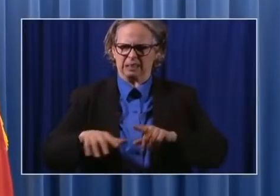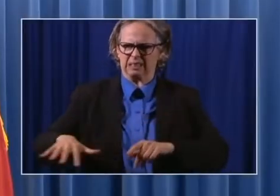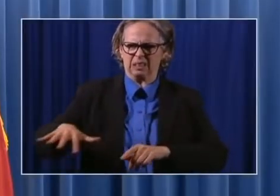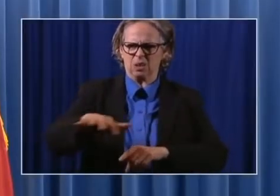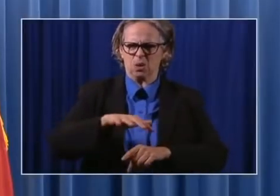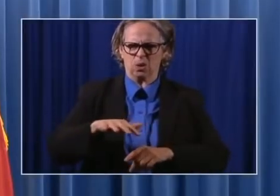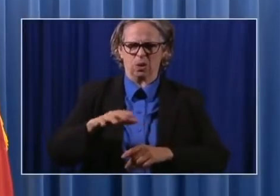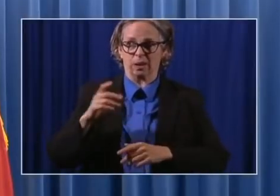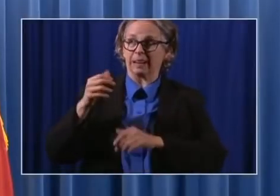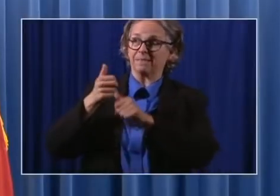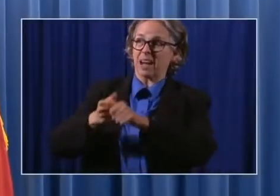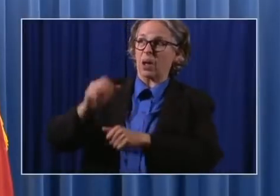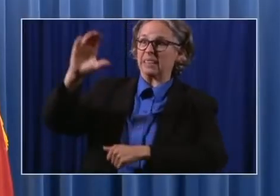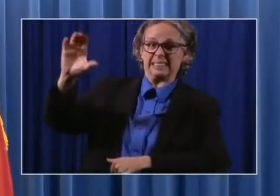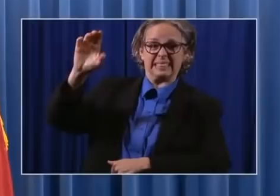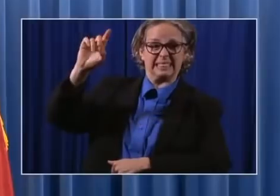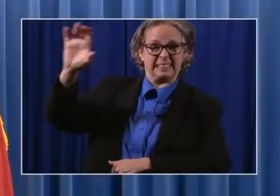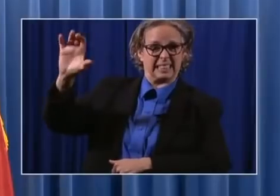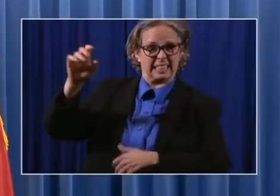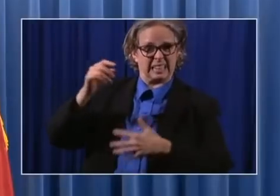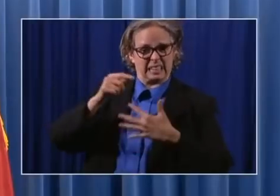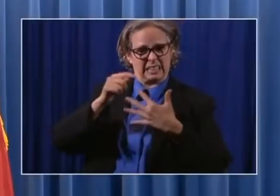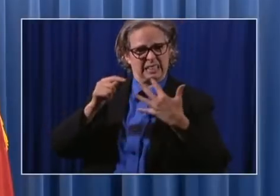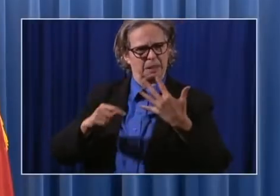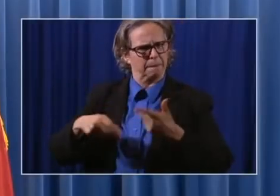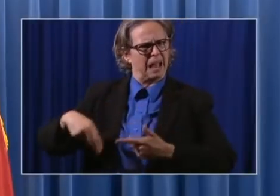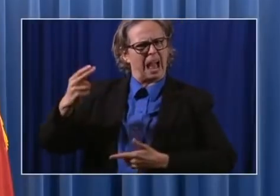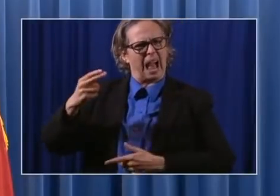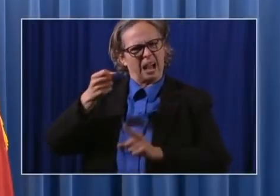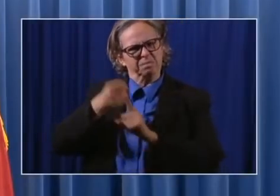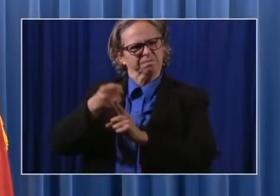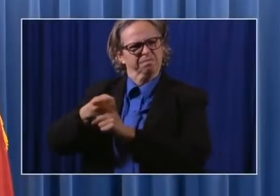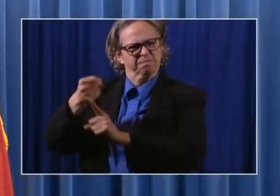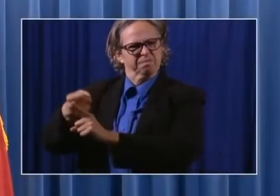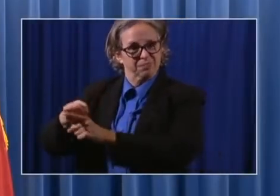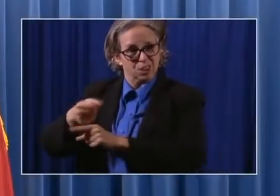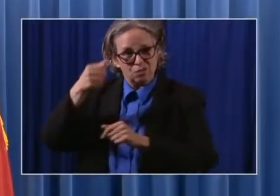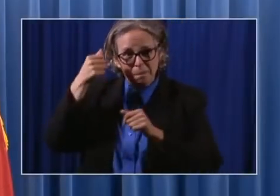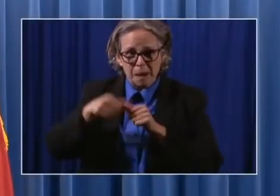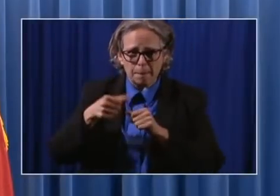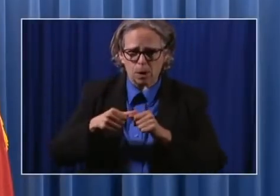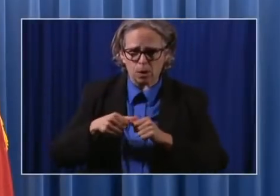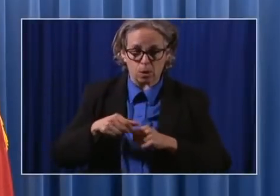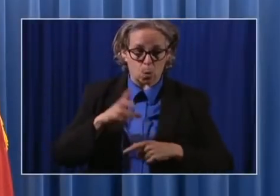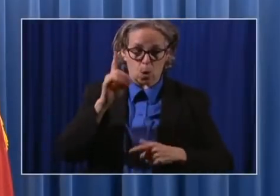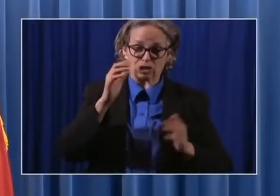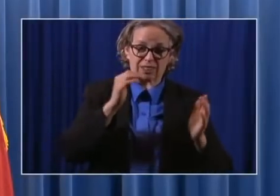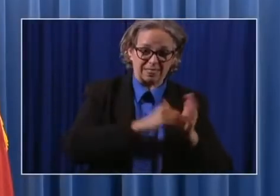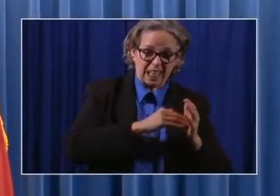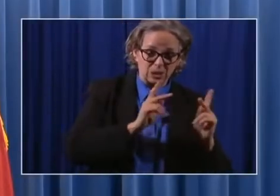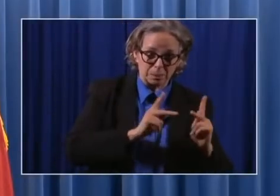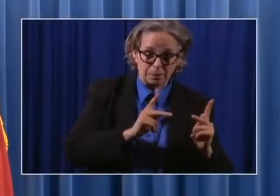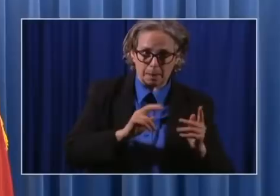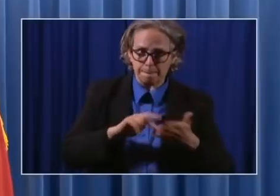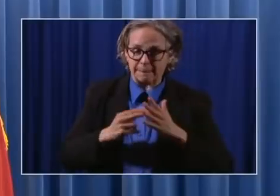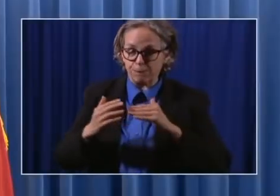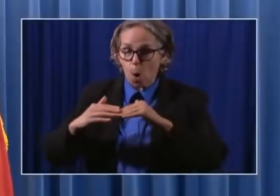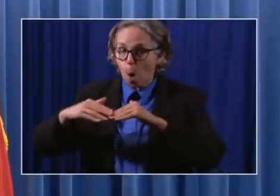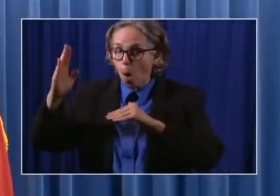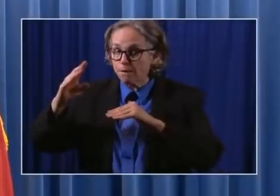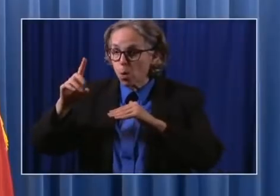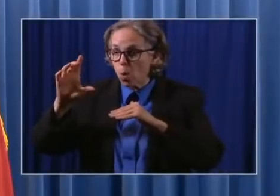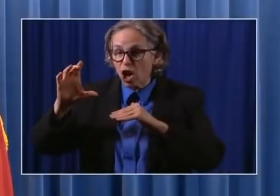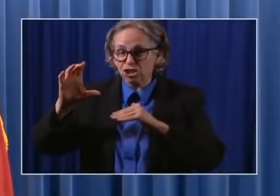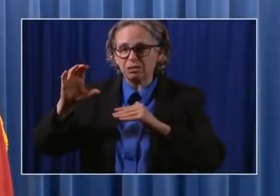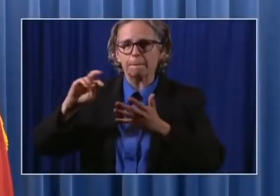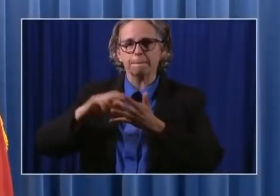over 100, and they're at 119 per 100,000 residents in the last 2 weeks. If you're over 100, then you're a high incidence